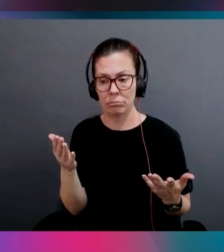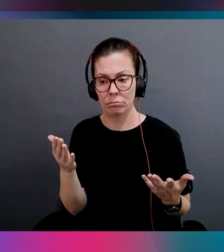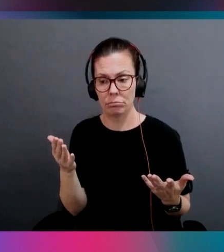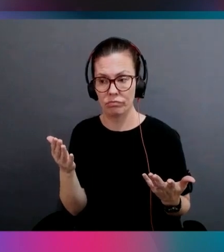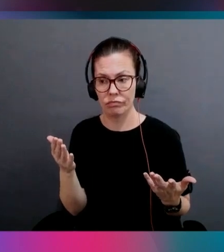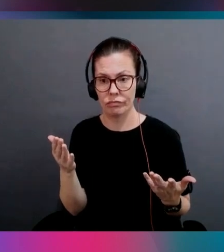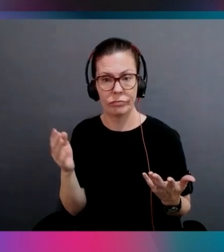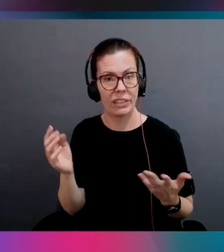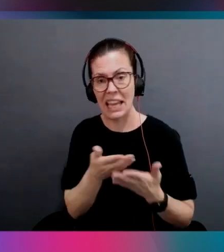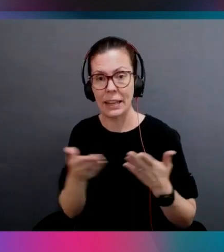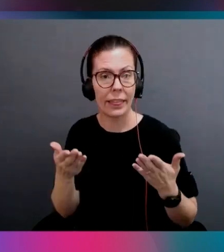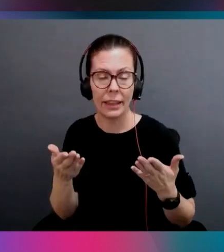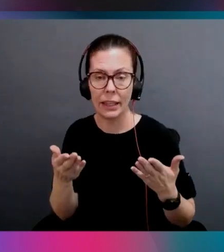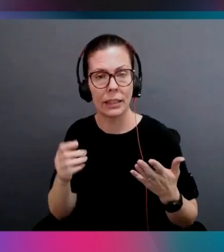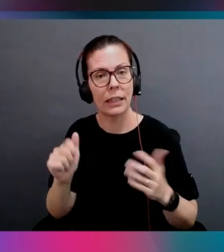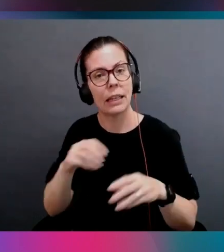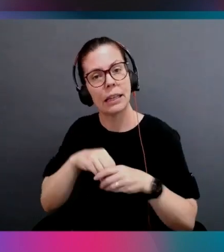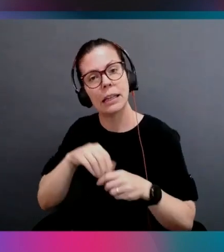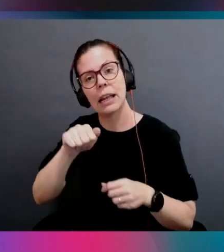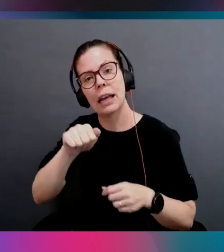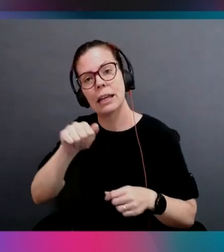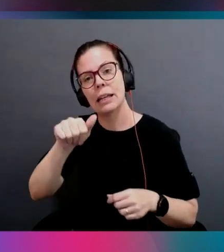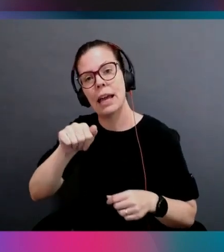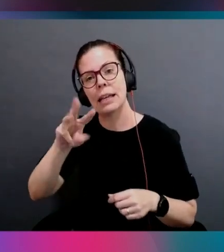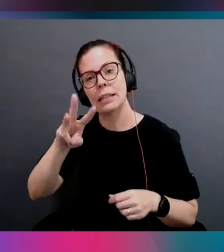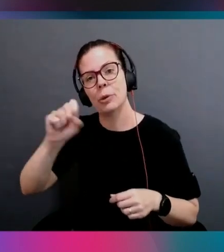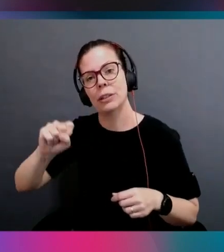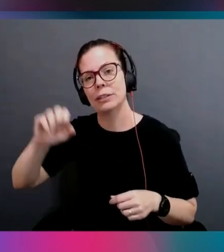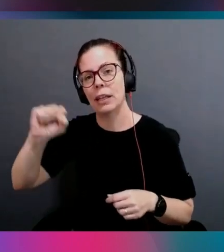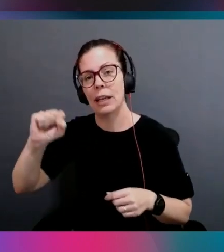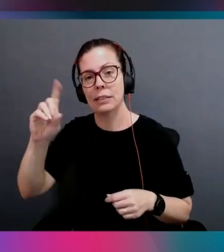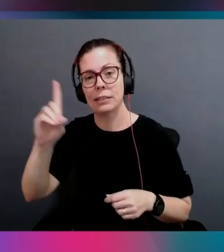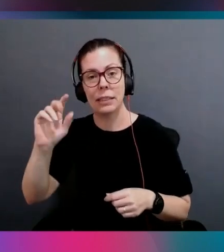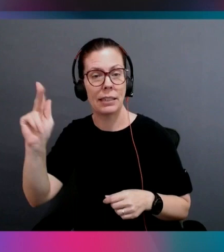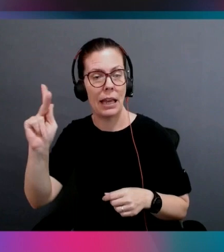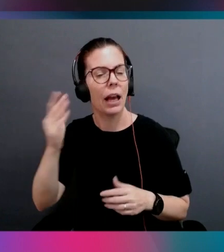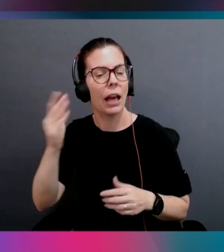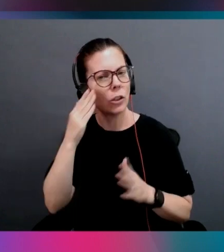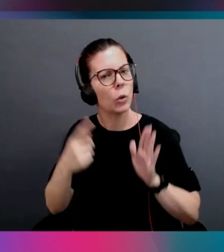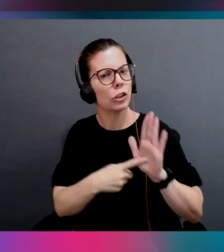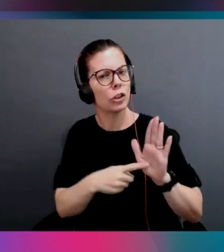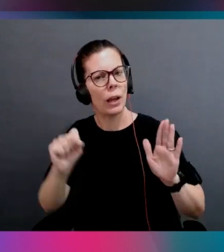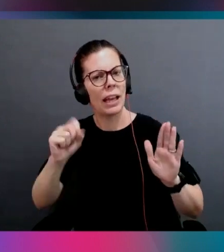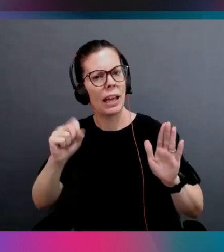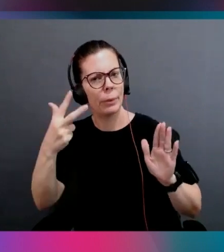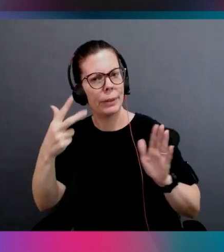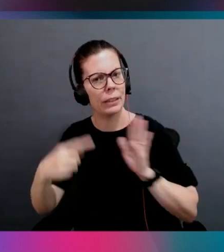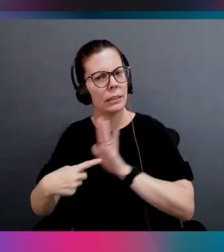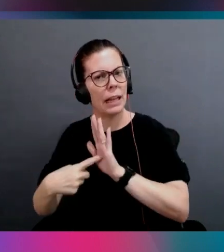anything that's in the AWS SDK, essentially? Like, I know you showed us an S3 example. Are there,